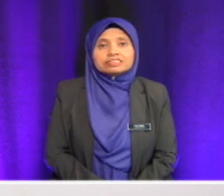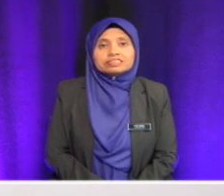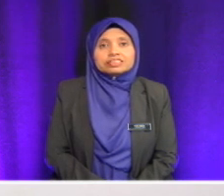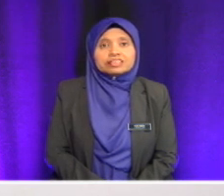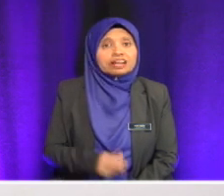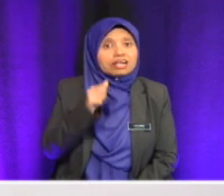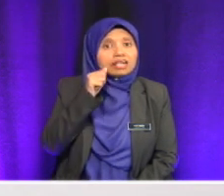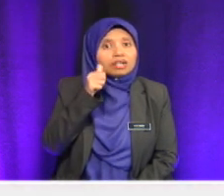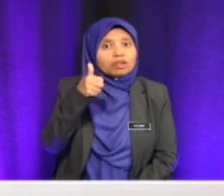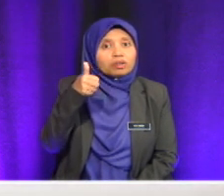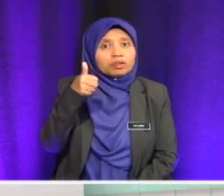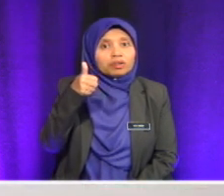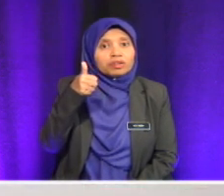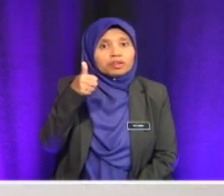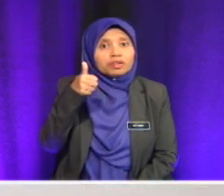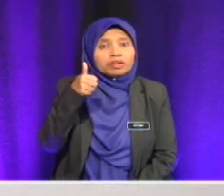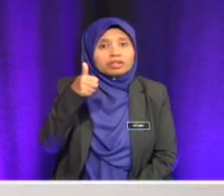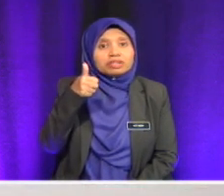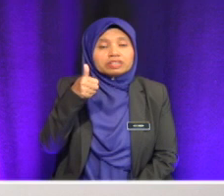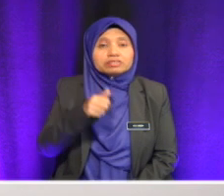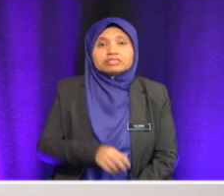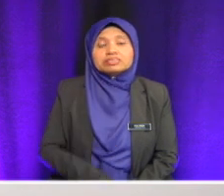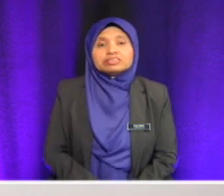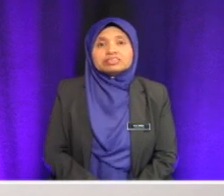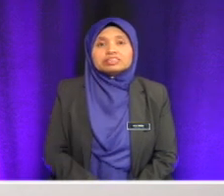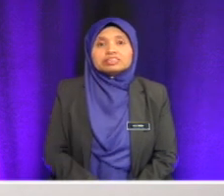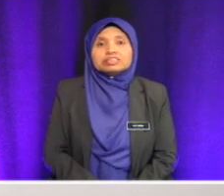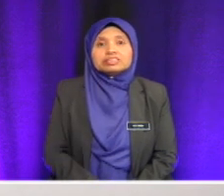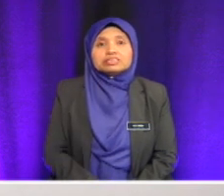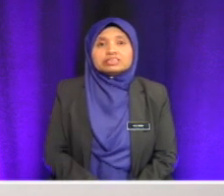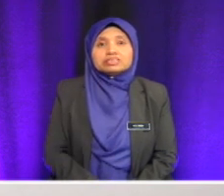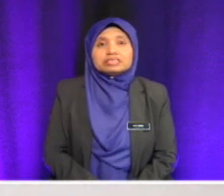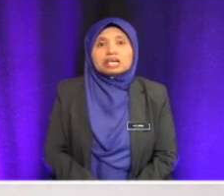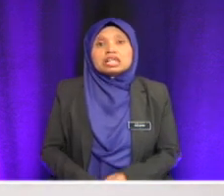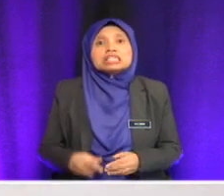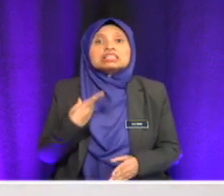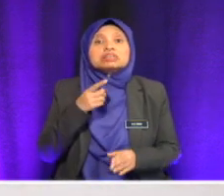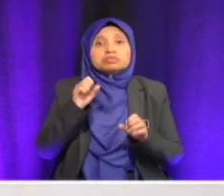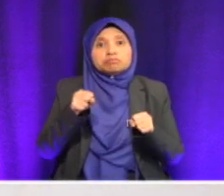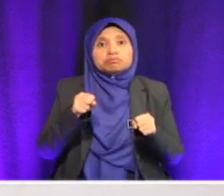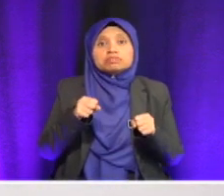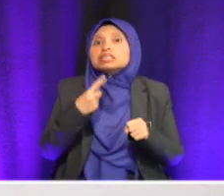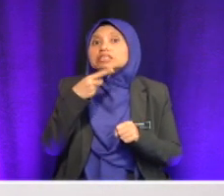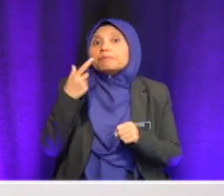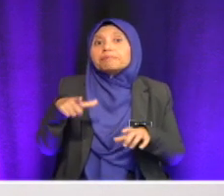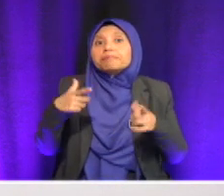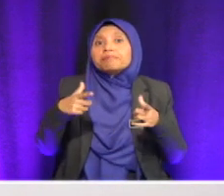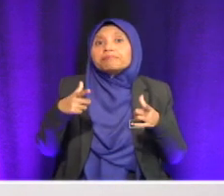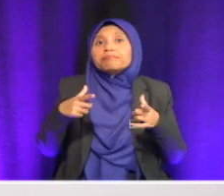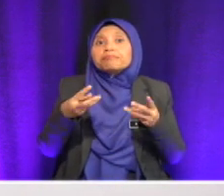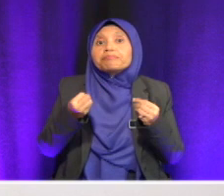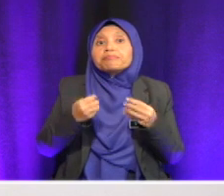Anna, are you okay? Okay, it's okay. While waiting for Anna to get her camera set up, maybe we could ask someone else. Anybody would like to